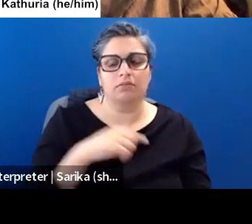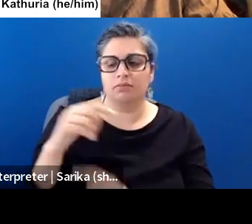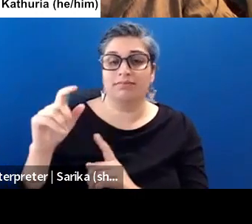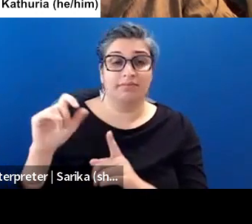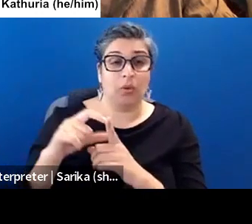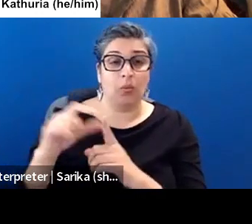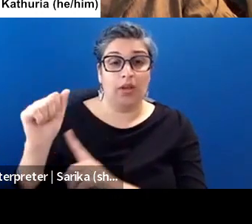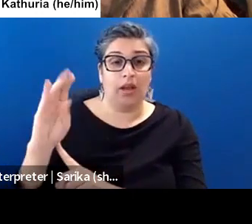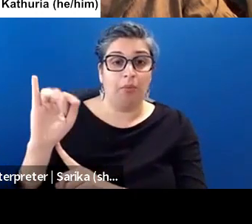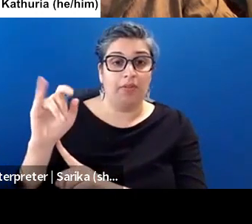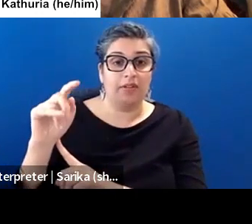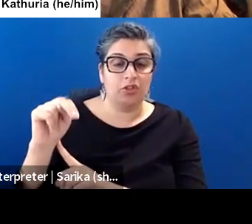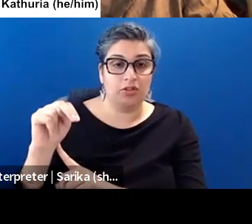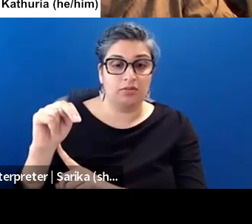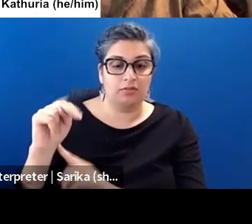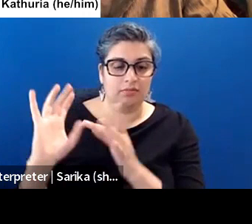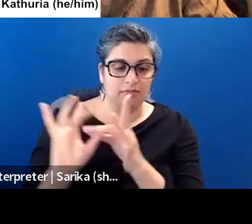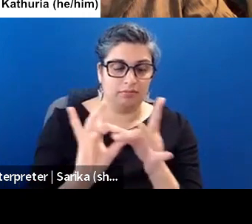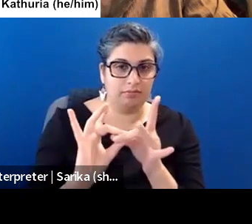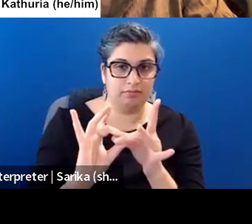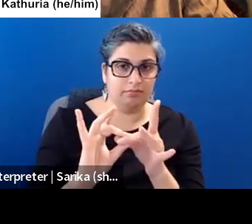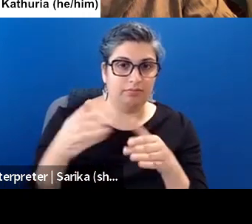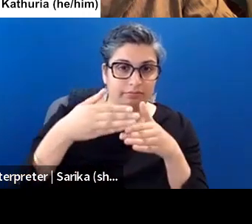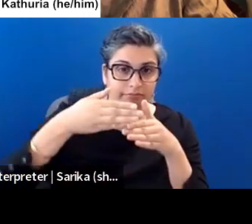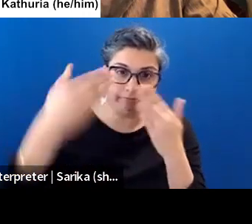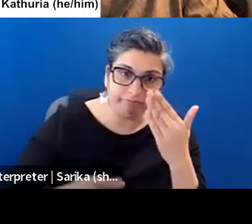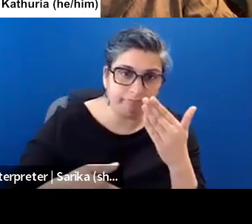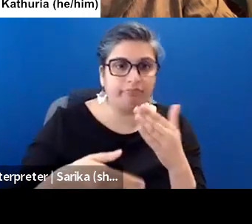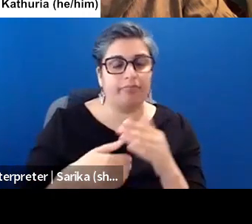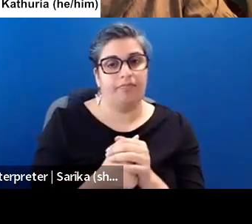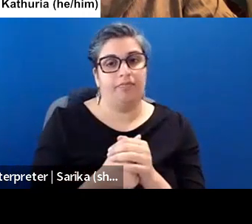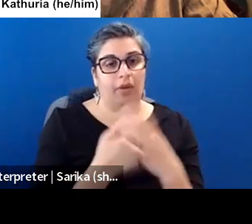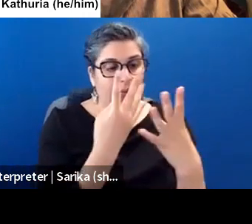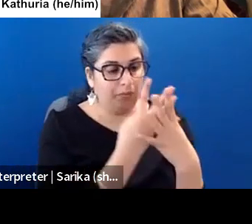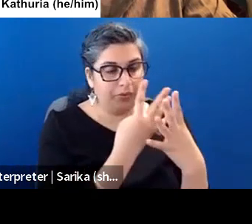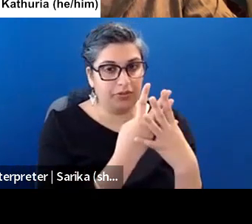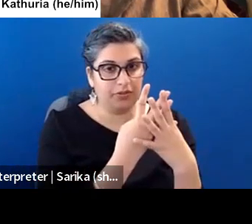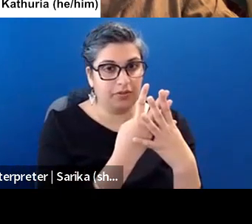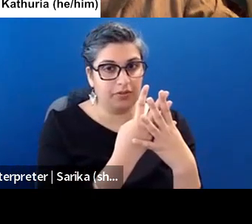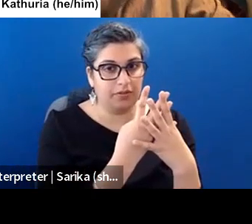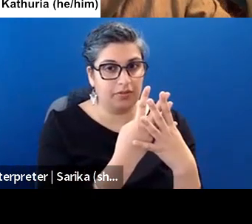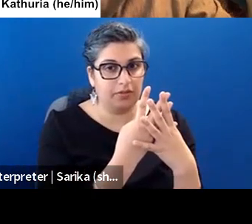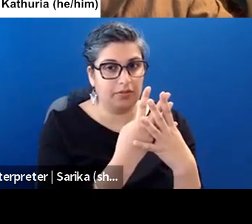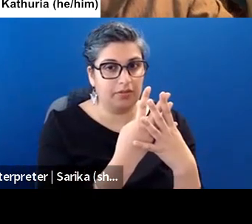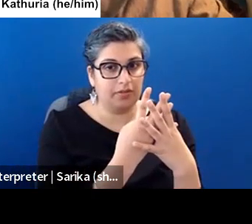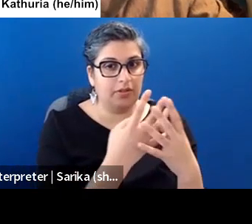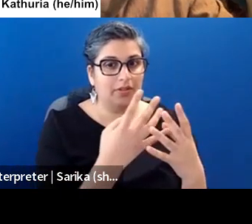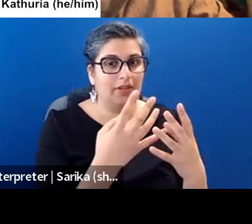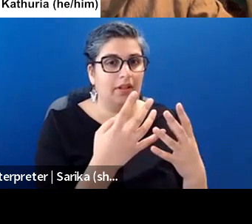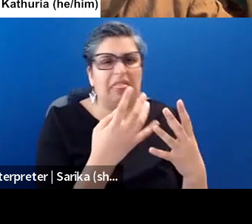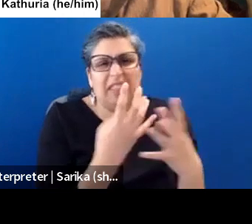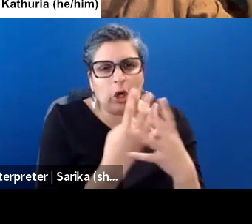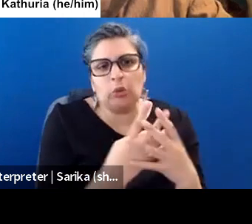does refer to ending the use of prisons, the carceral